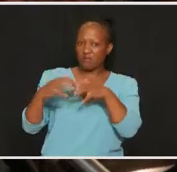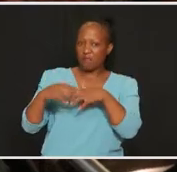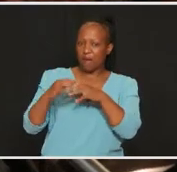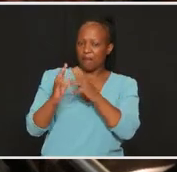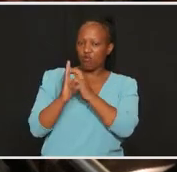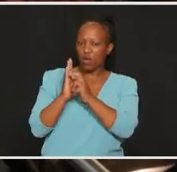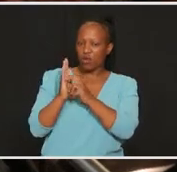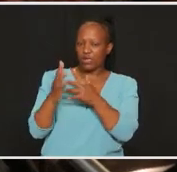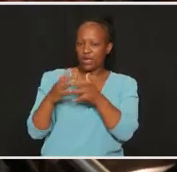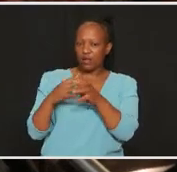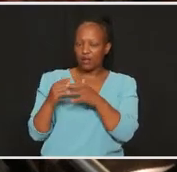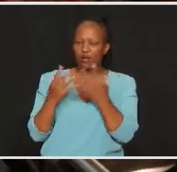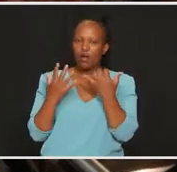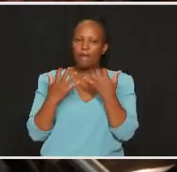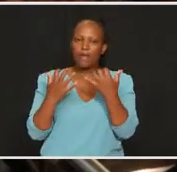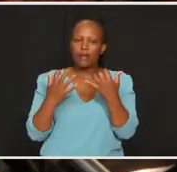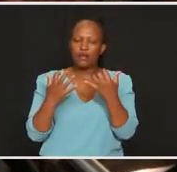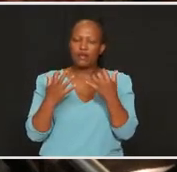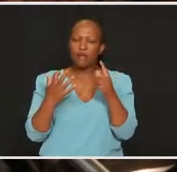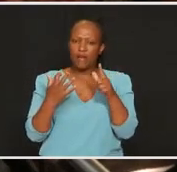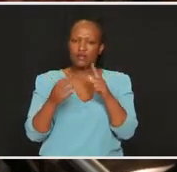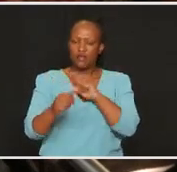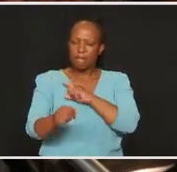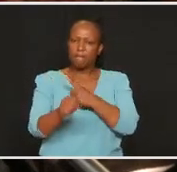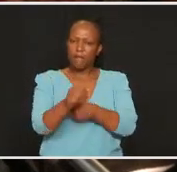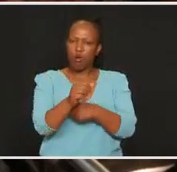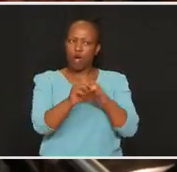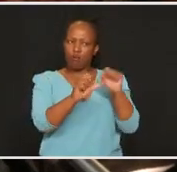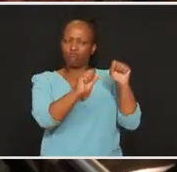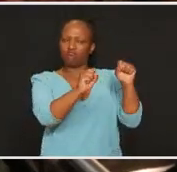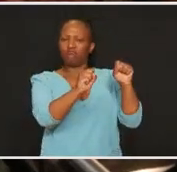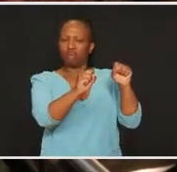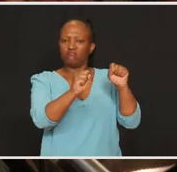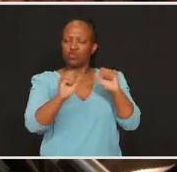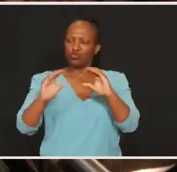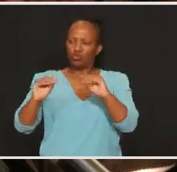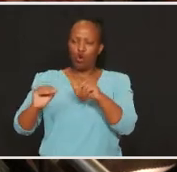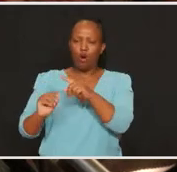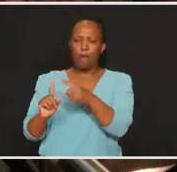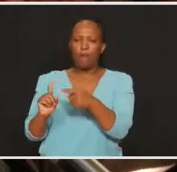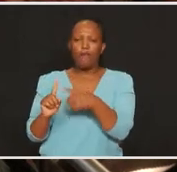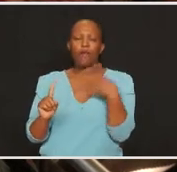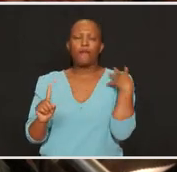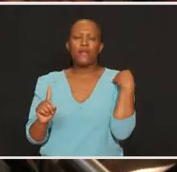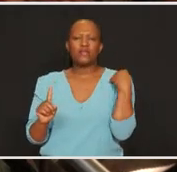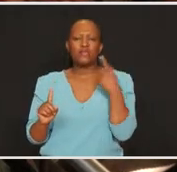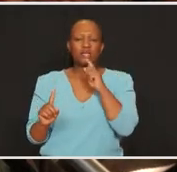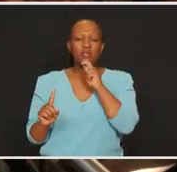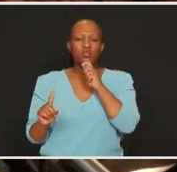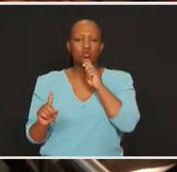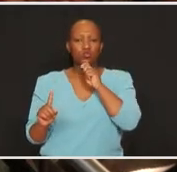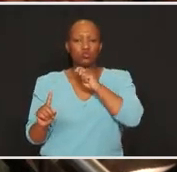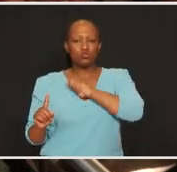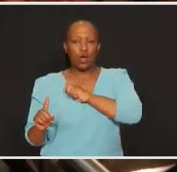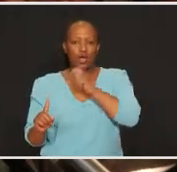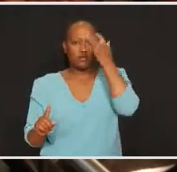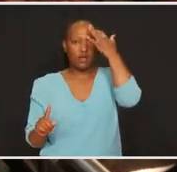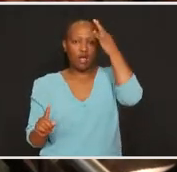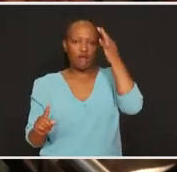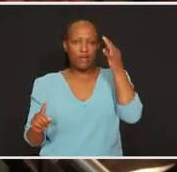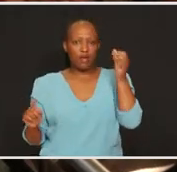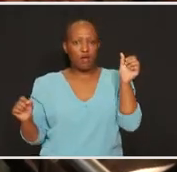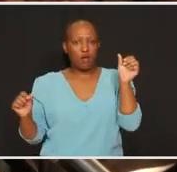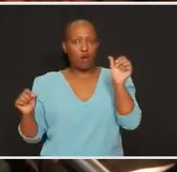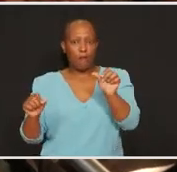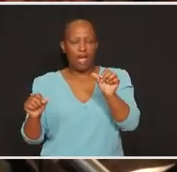Parliament must keep this powers for itself and stop the minister we cannot trust the government because they go back on their word all